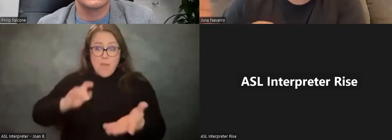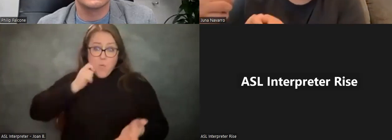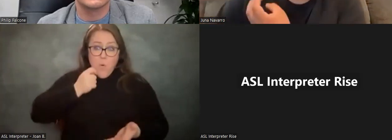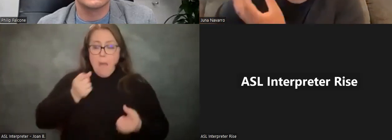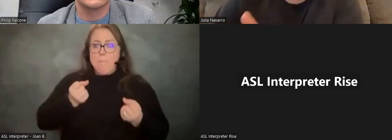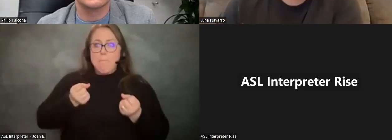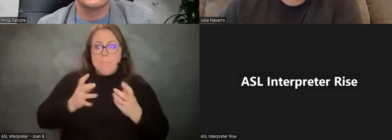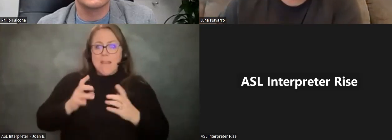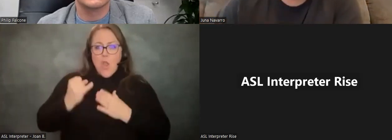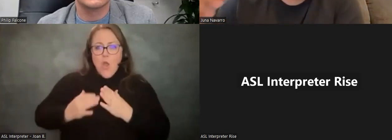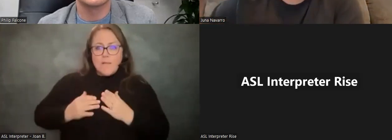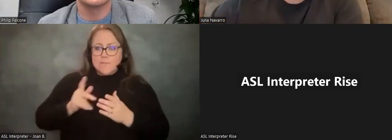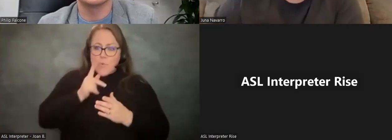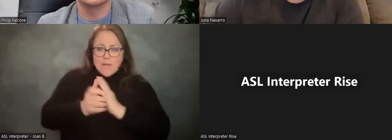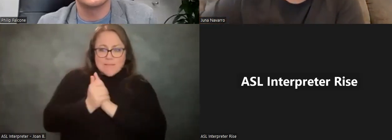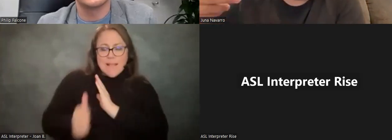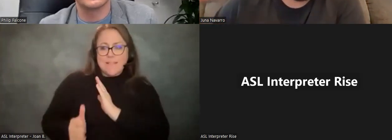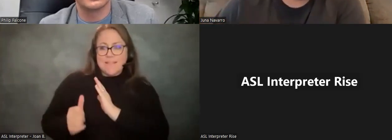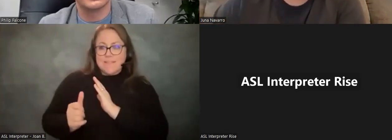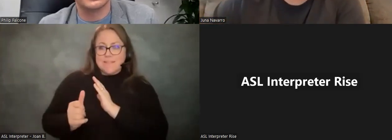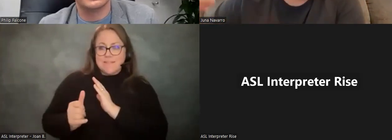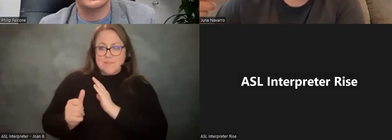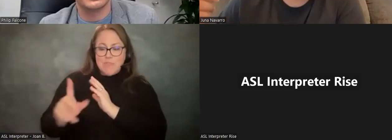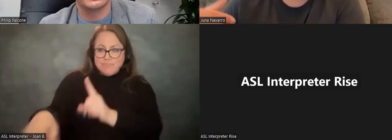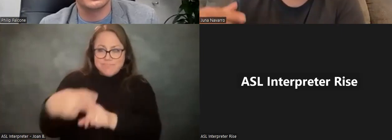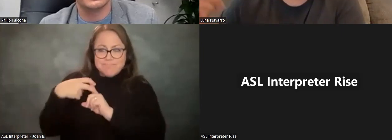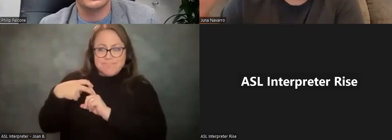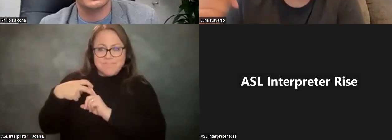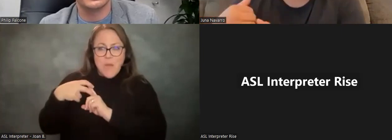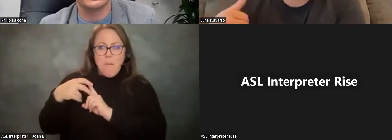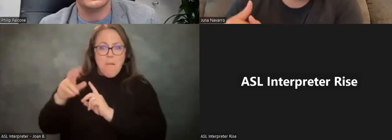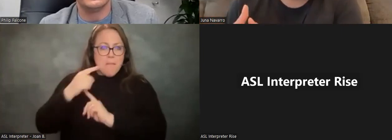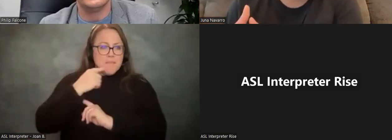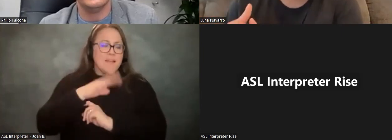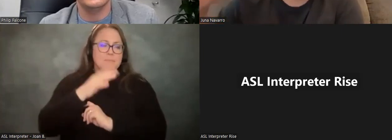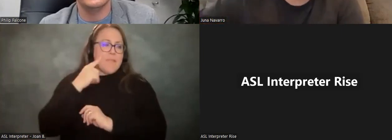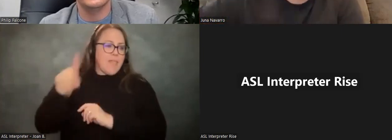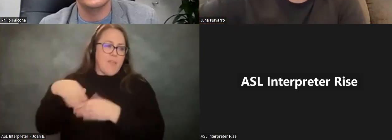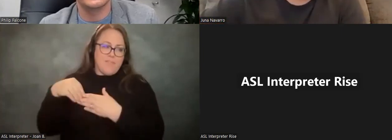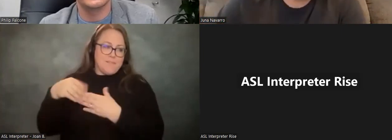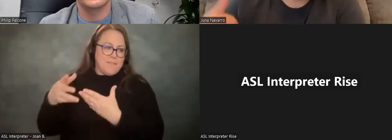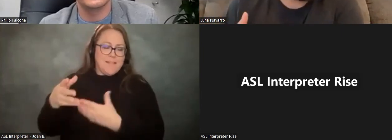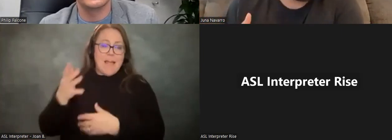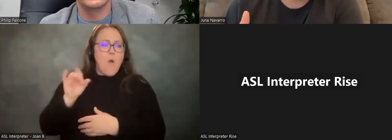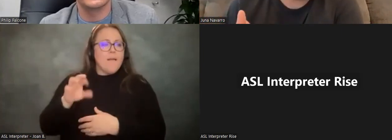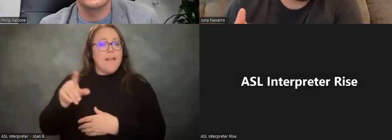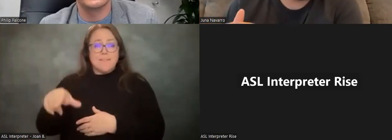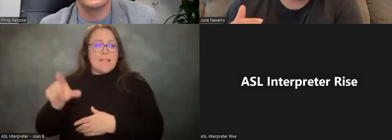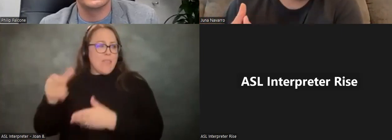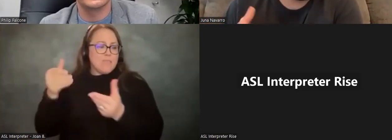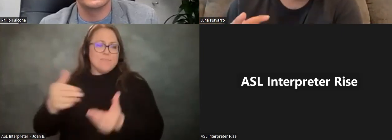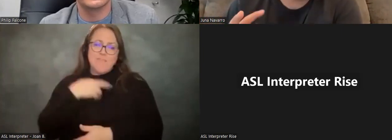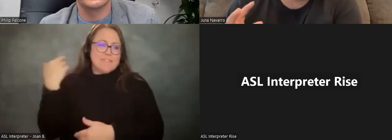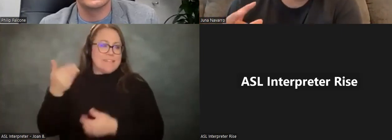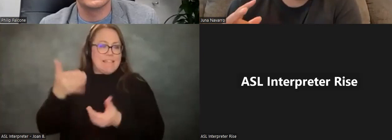artists and attract very talented people when your rapport around the city says, you know what, they're flexible with artists. You know what, they're taking risk and allowing